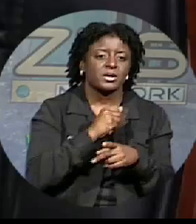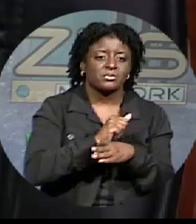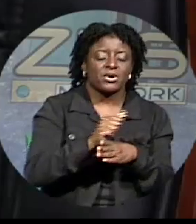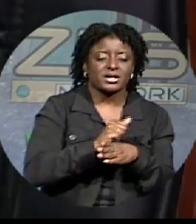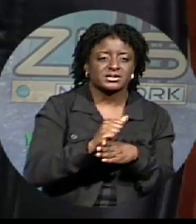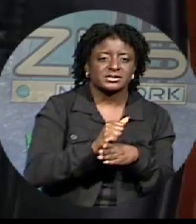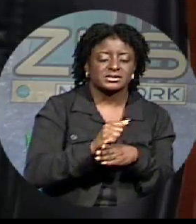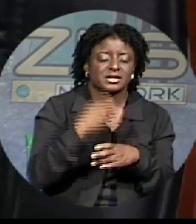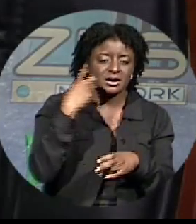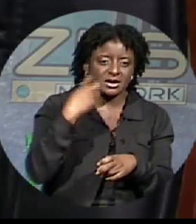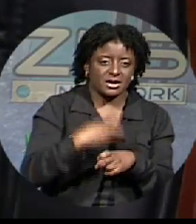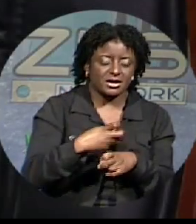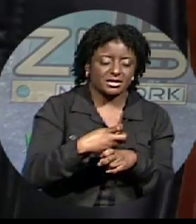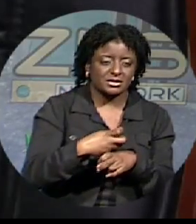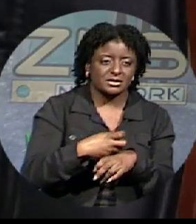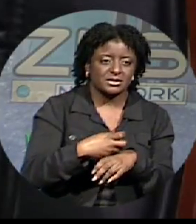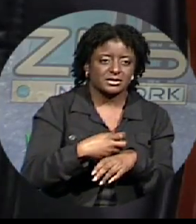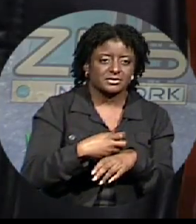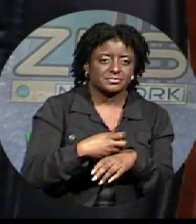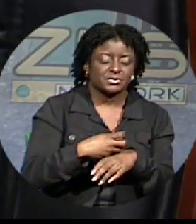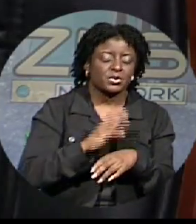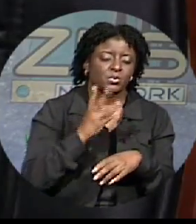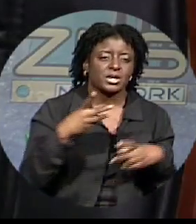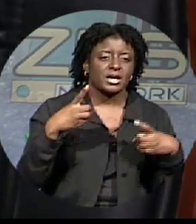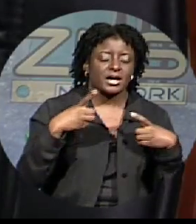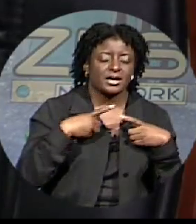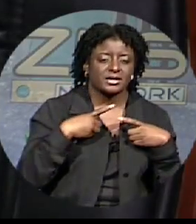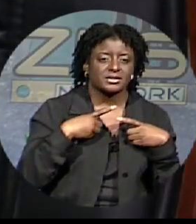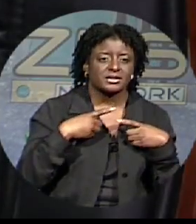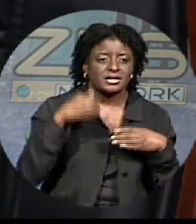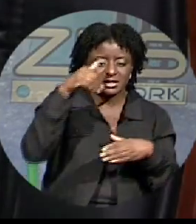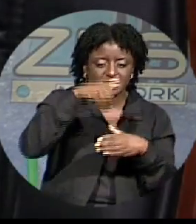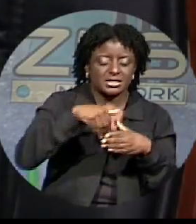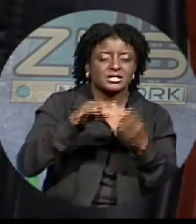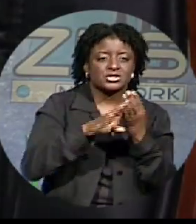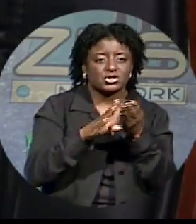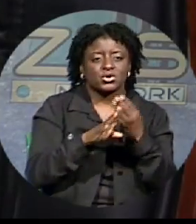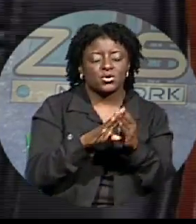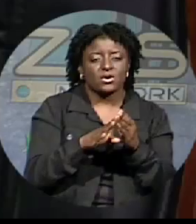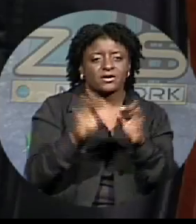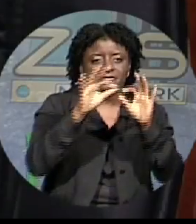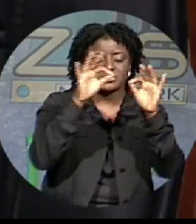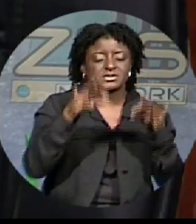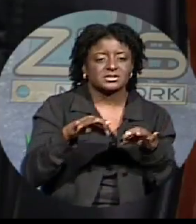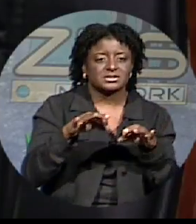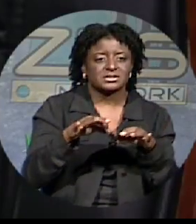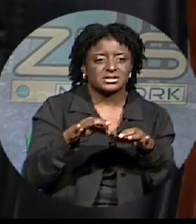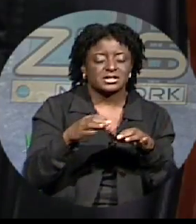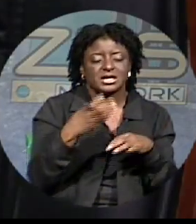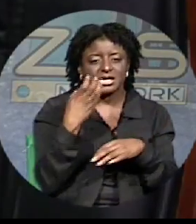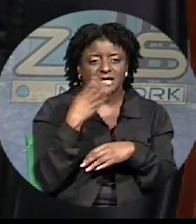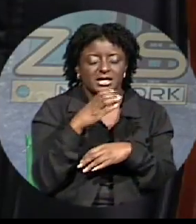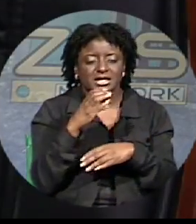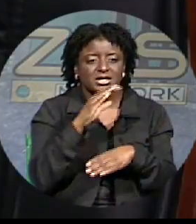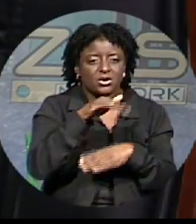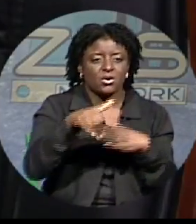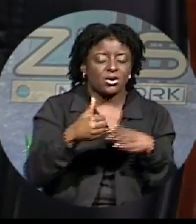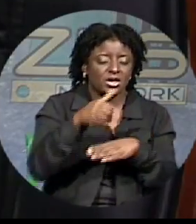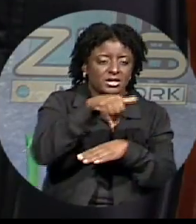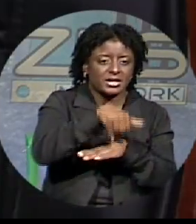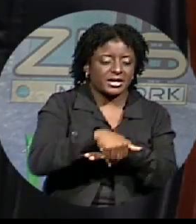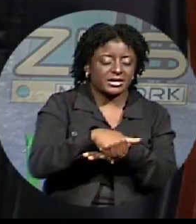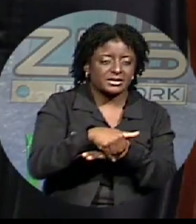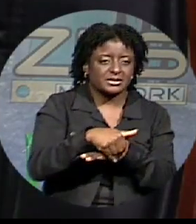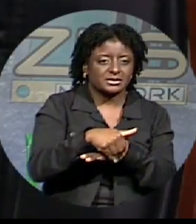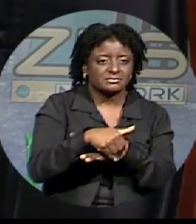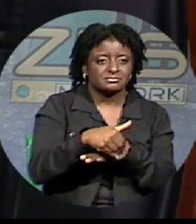practice facility. We're fortunate to have that. We had the heaters cranked up all night and all day, and actually had it up in the mid to